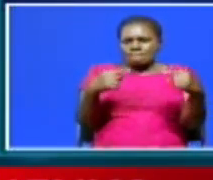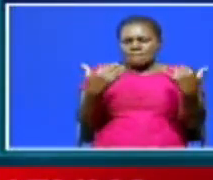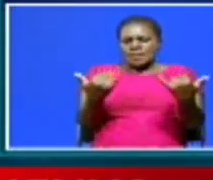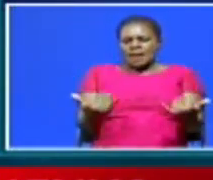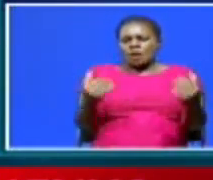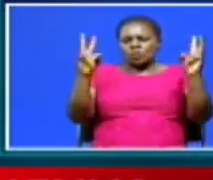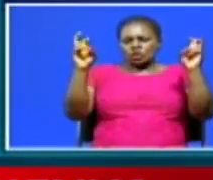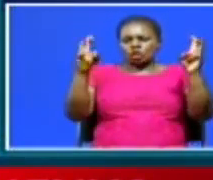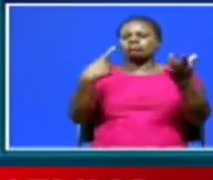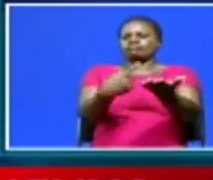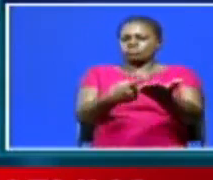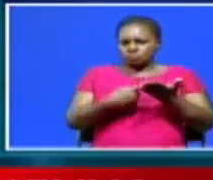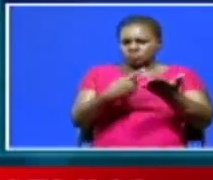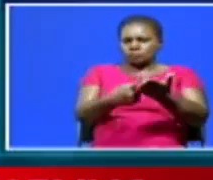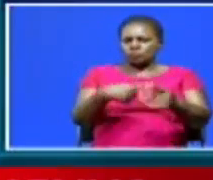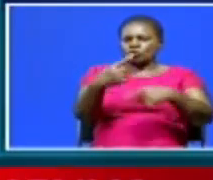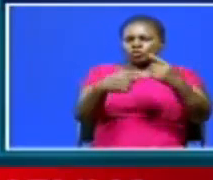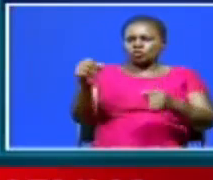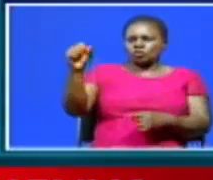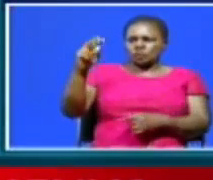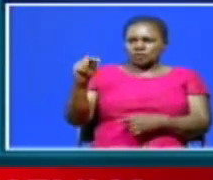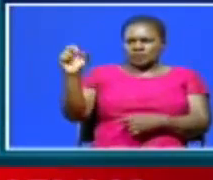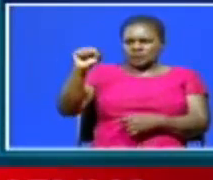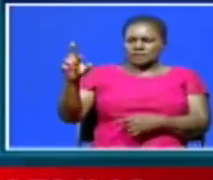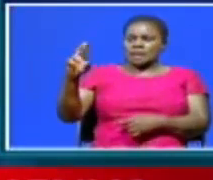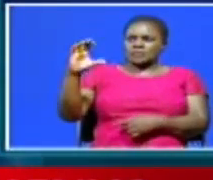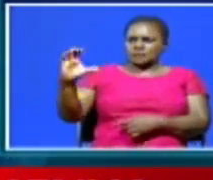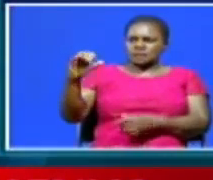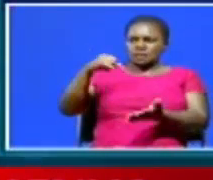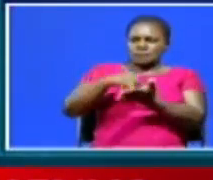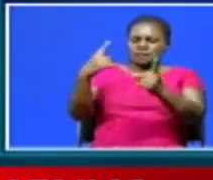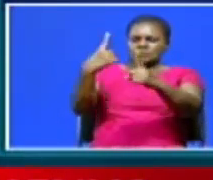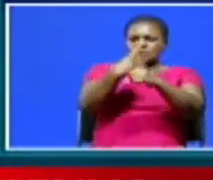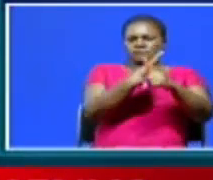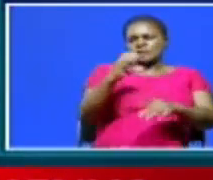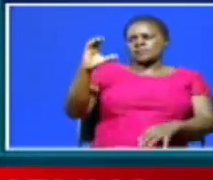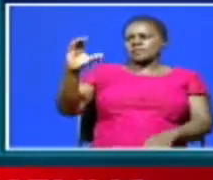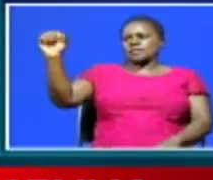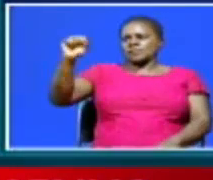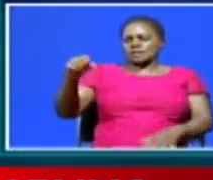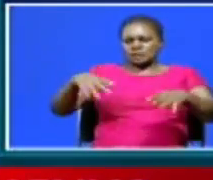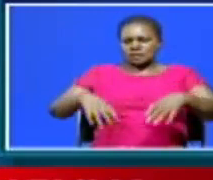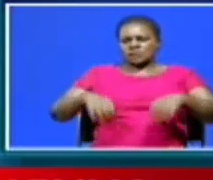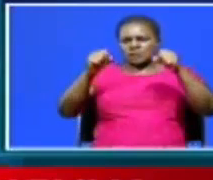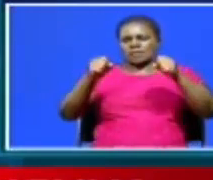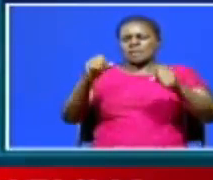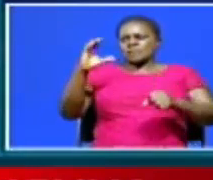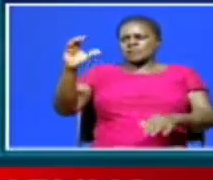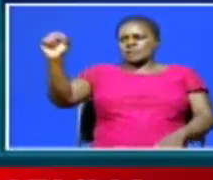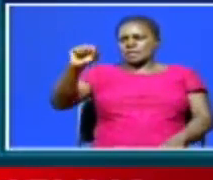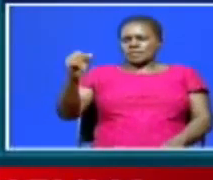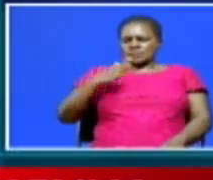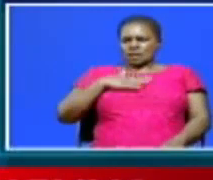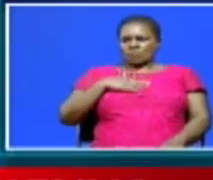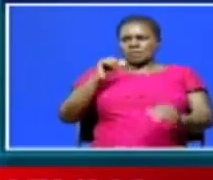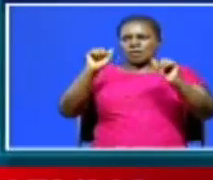an issue that's being discussed at NERC. The NERC team, consisting of different cabinet secretaries and chaired by our cabinet secretary,